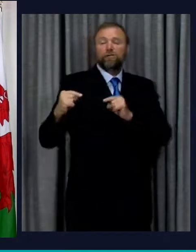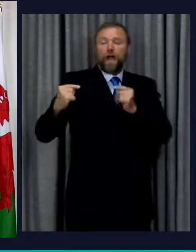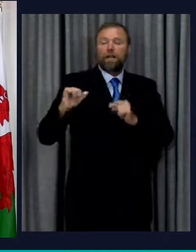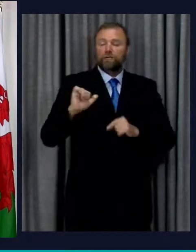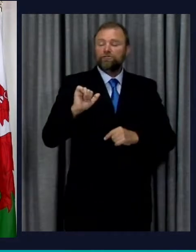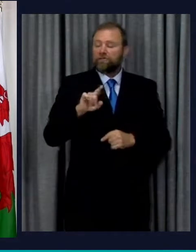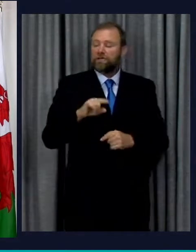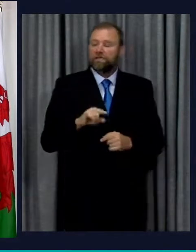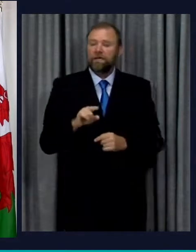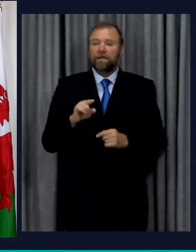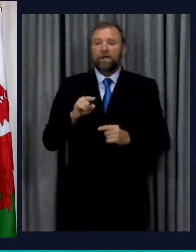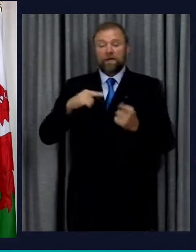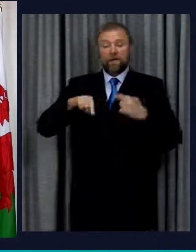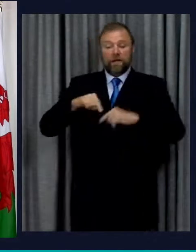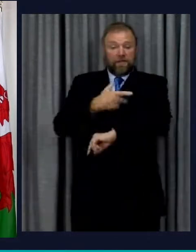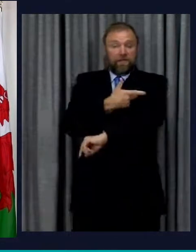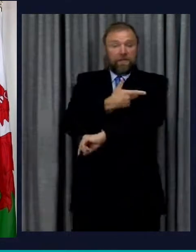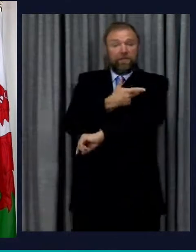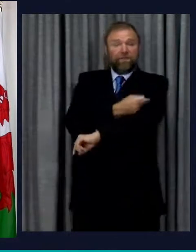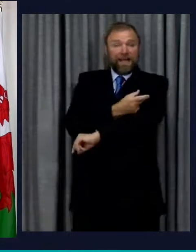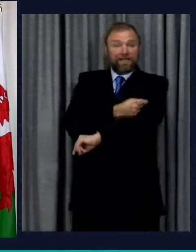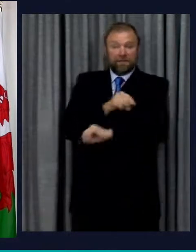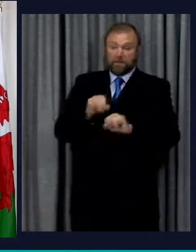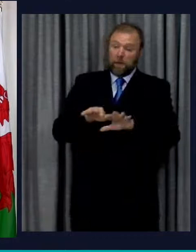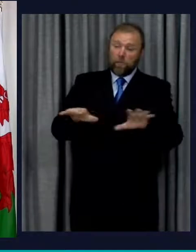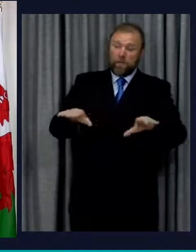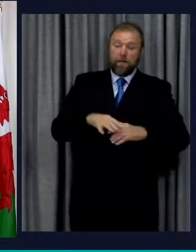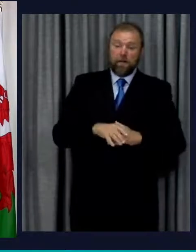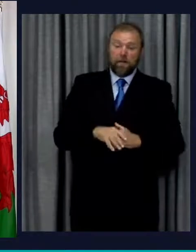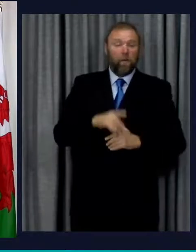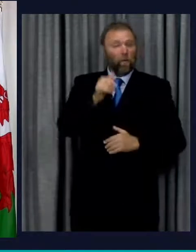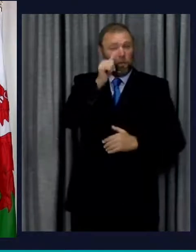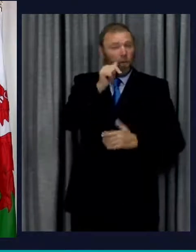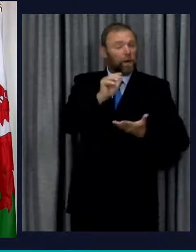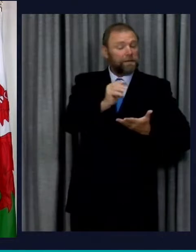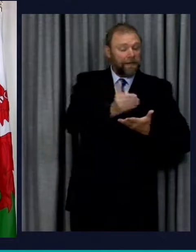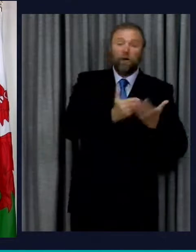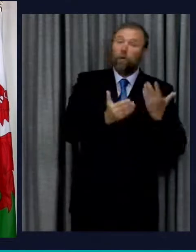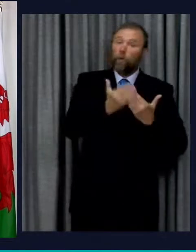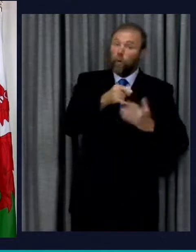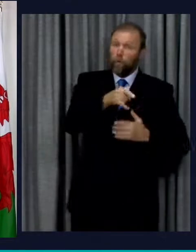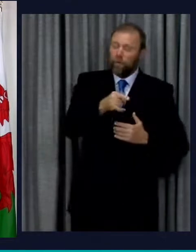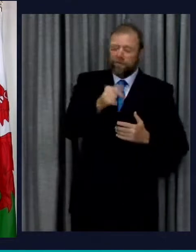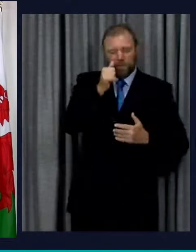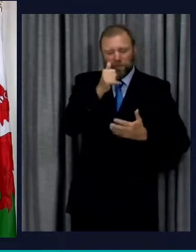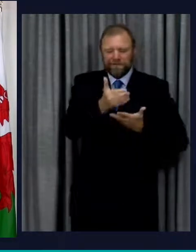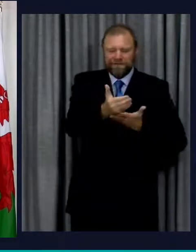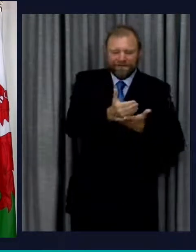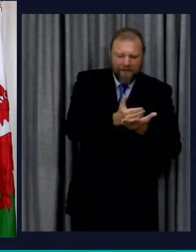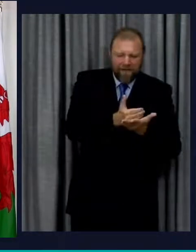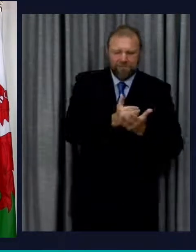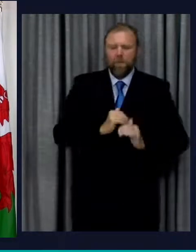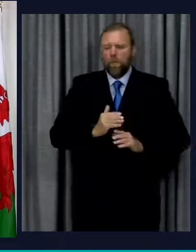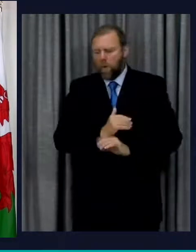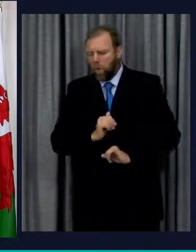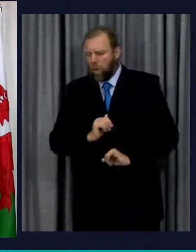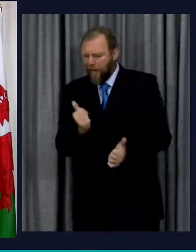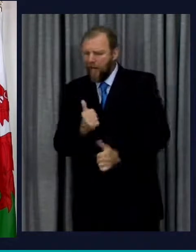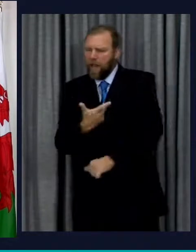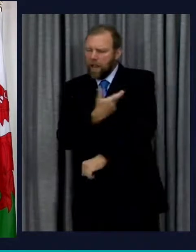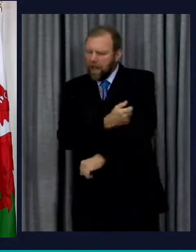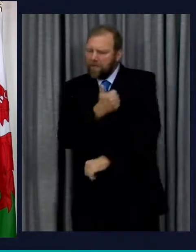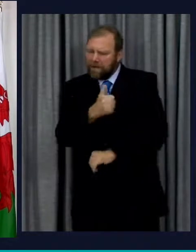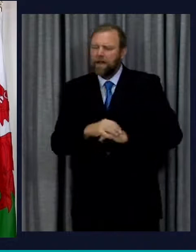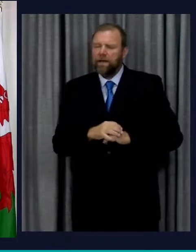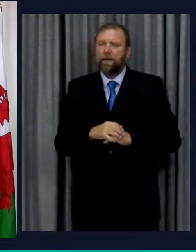new vaccines, and so whilst they were safe and we knew they'd be highly effective when they'd be given, with any vaccine, we know there's a